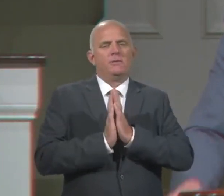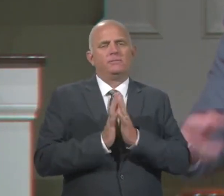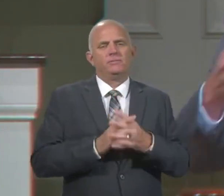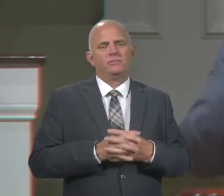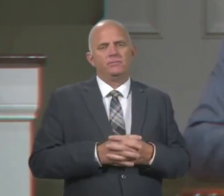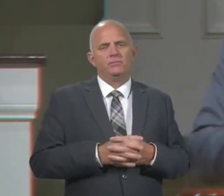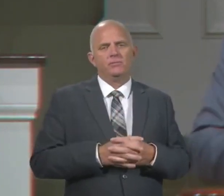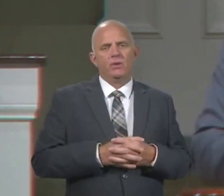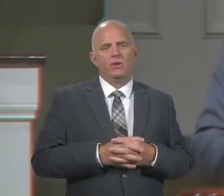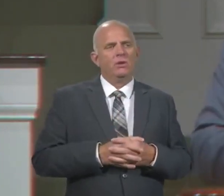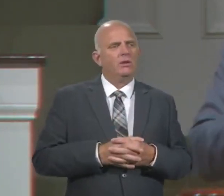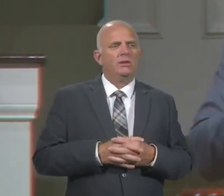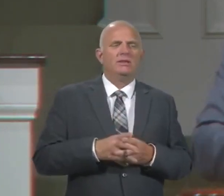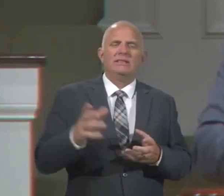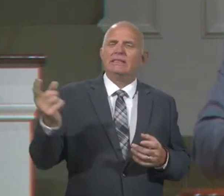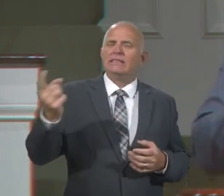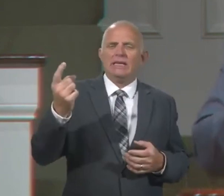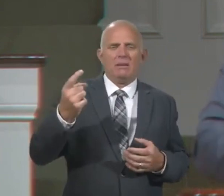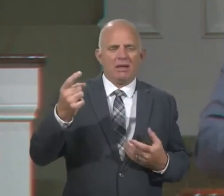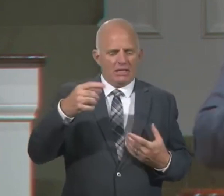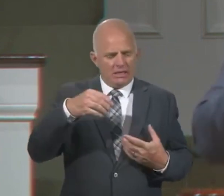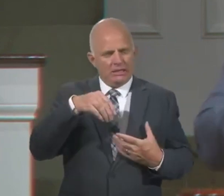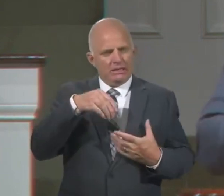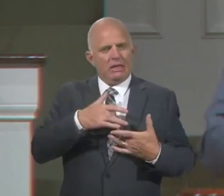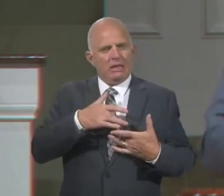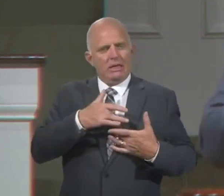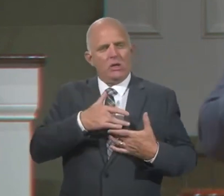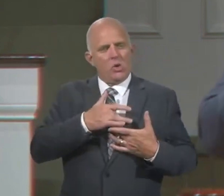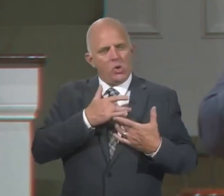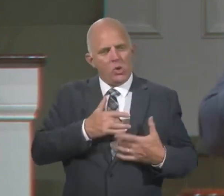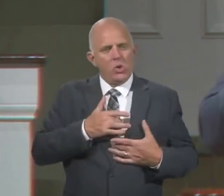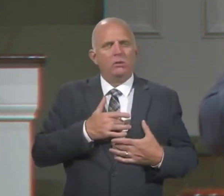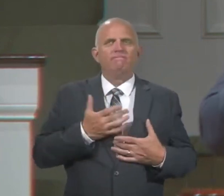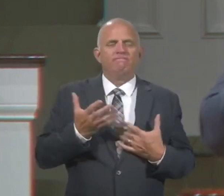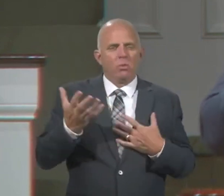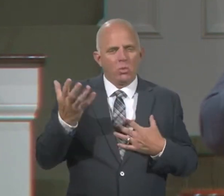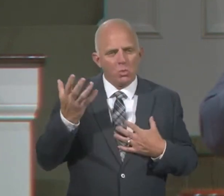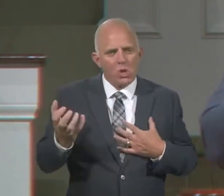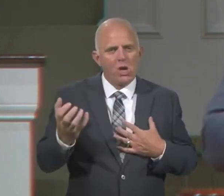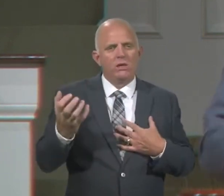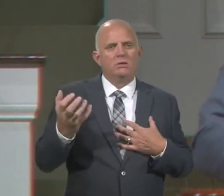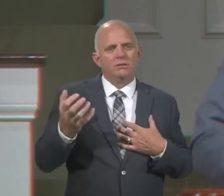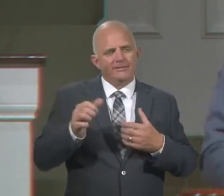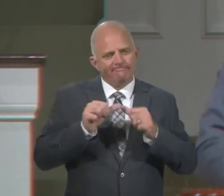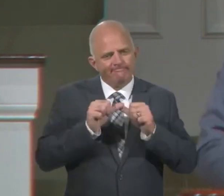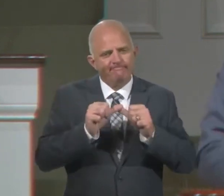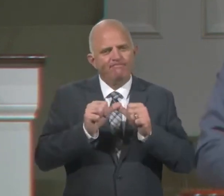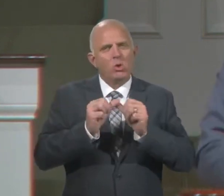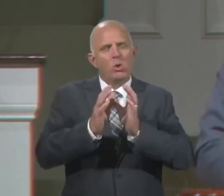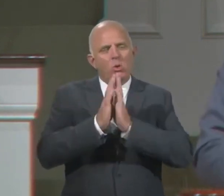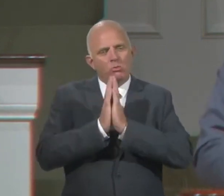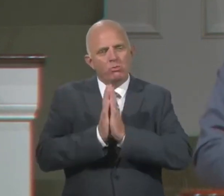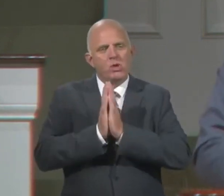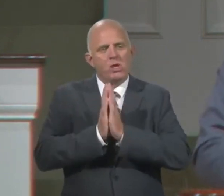Is there something in our heart that says, I want to be a person that prays?